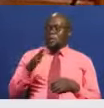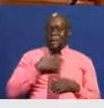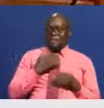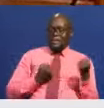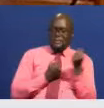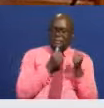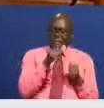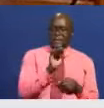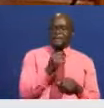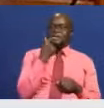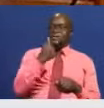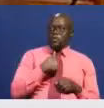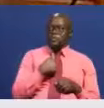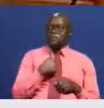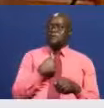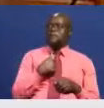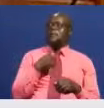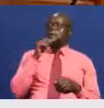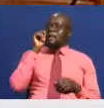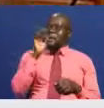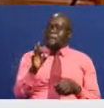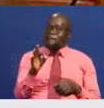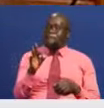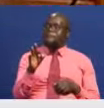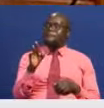supporting. And she said,